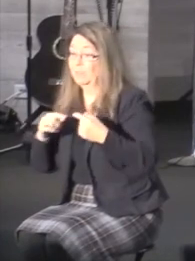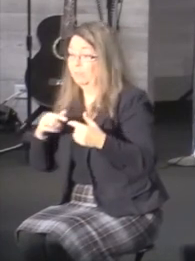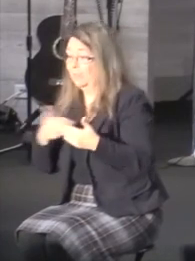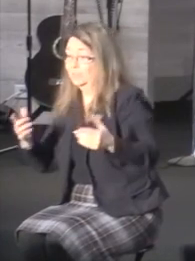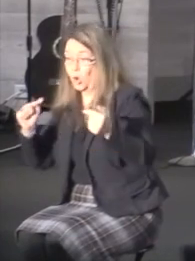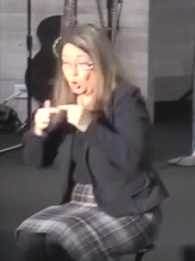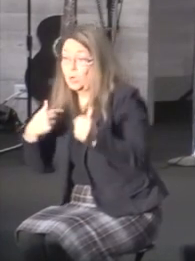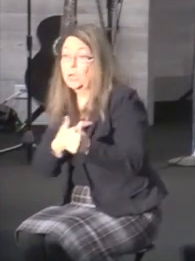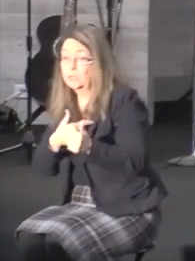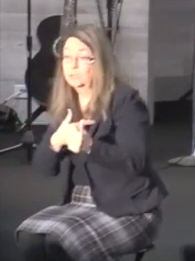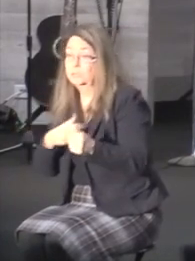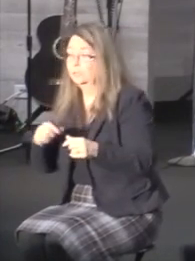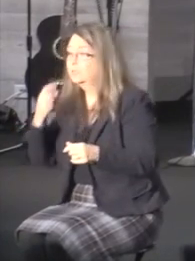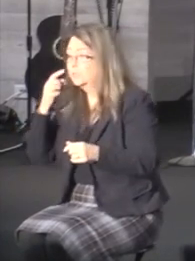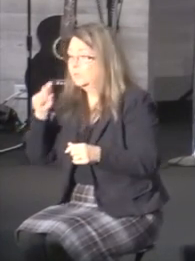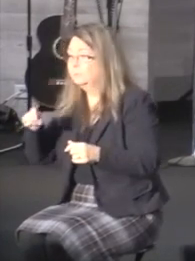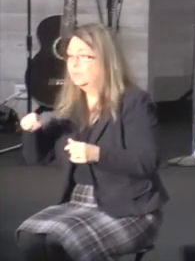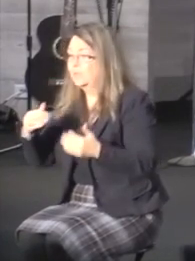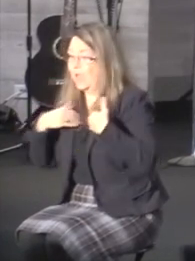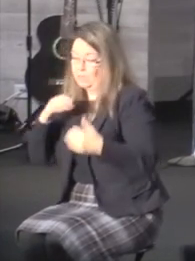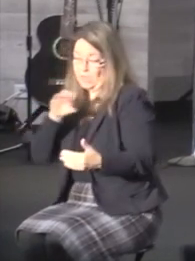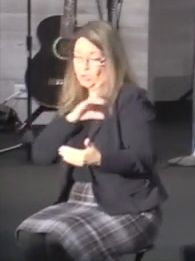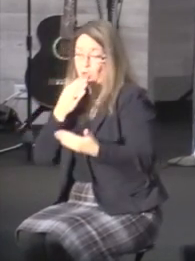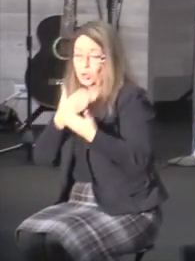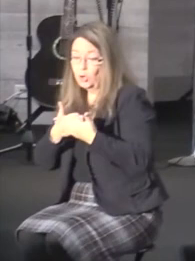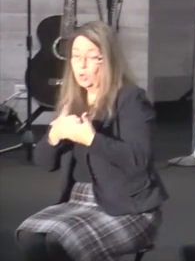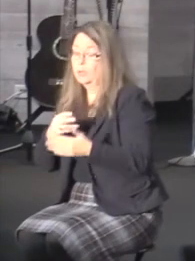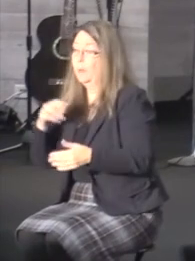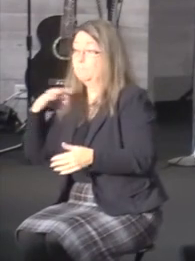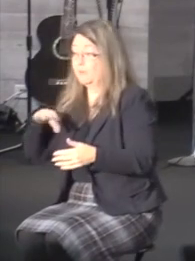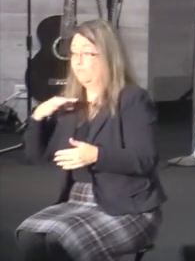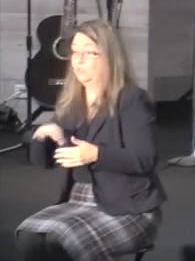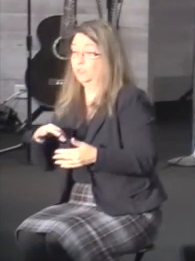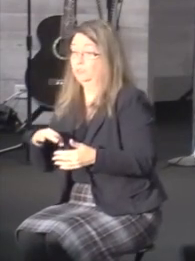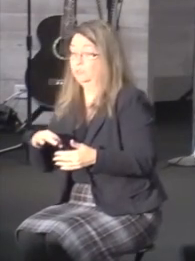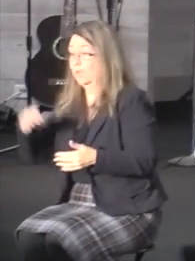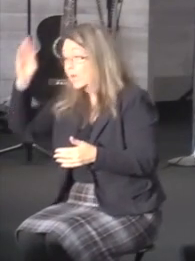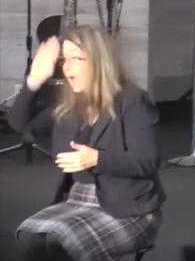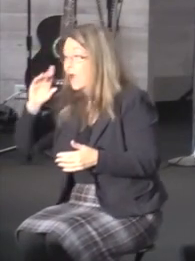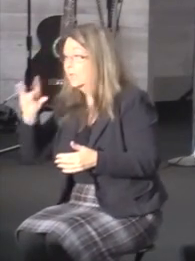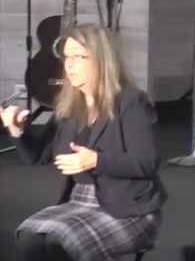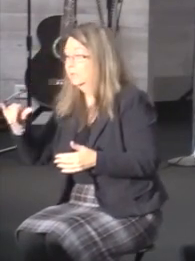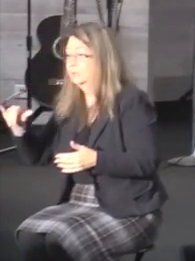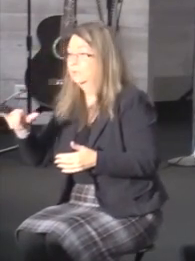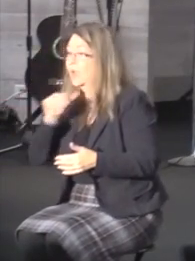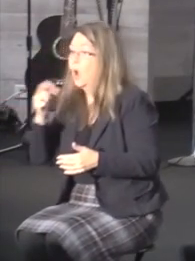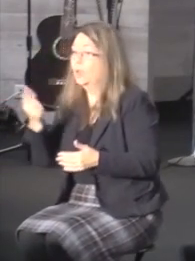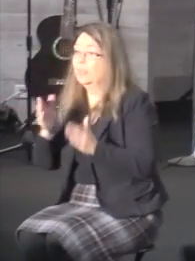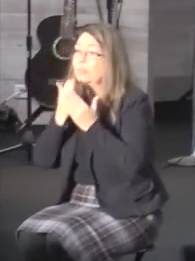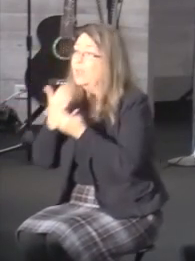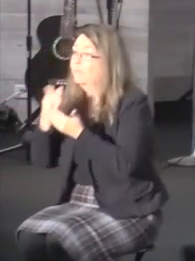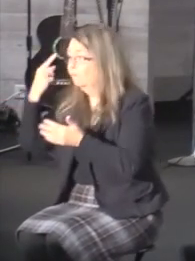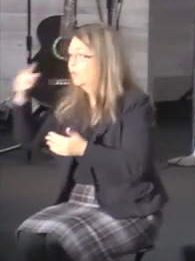on habits and characteristics that are beneficial and godly. And so Paul says, look, here's my prayer for you. Not only am I thankful for